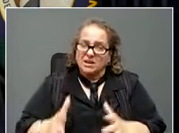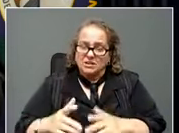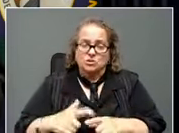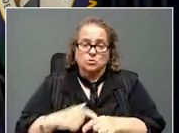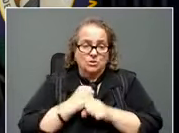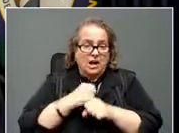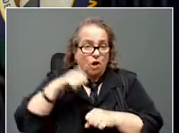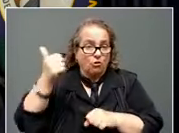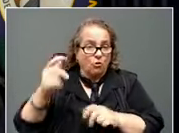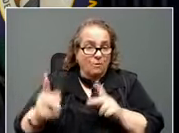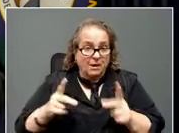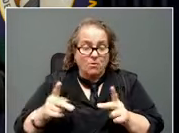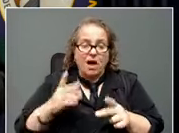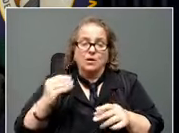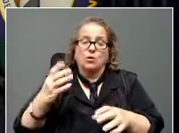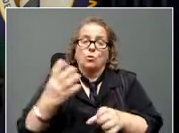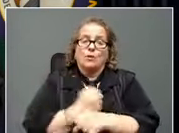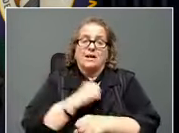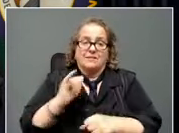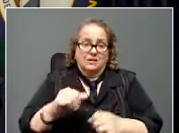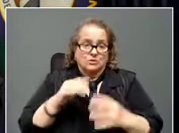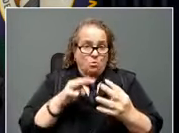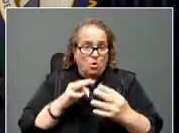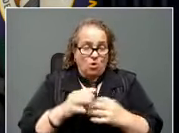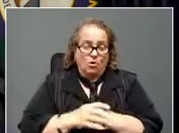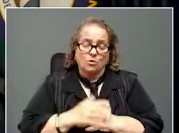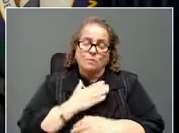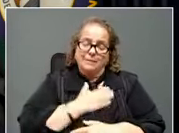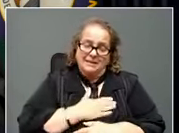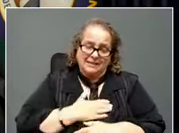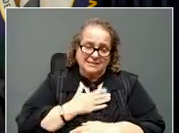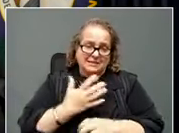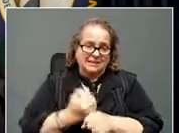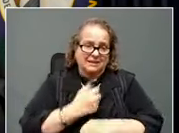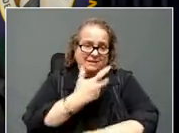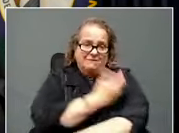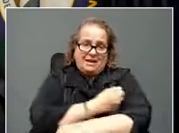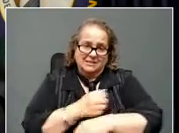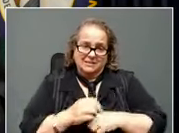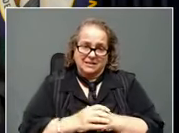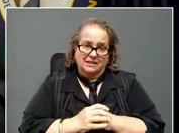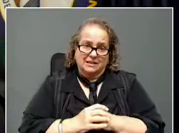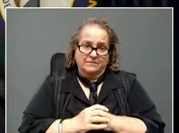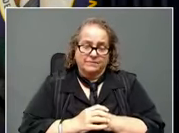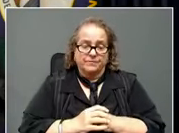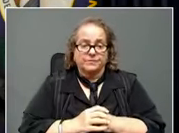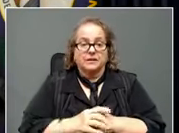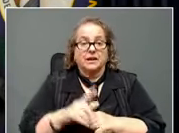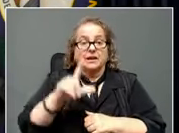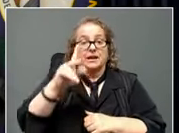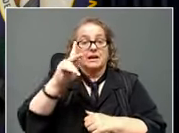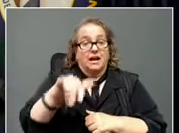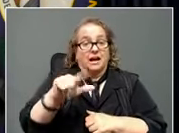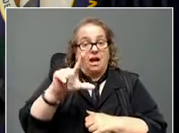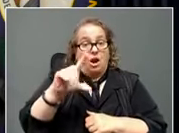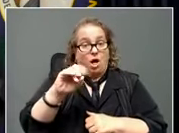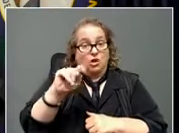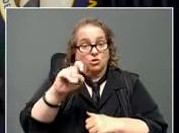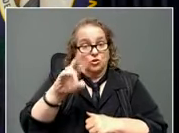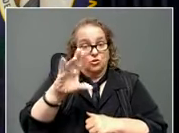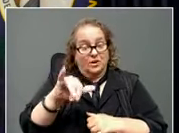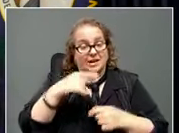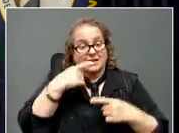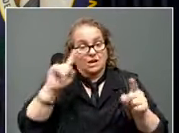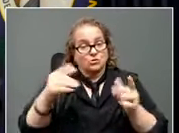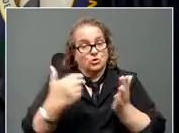to win this war. So please get vaccinated. And the Kentucky Lottery has announced a new program that allows